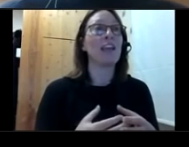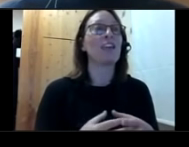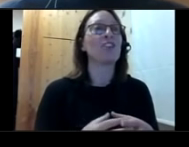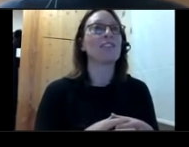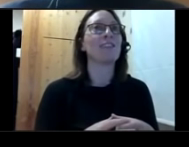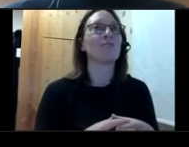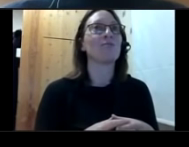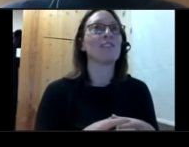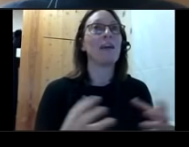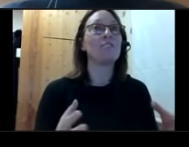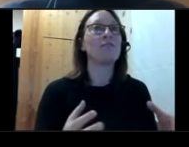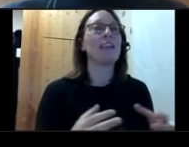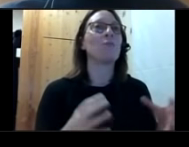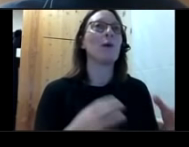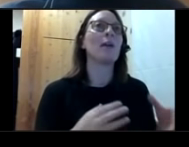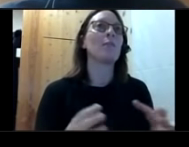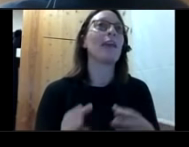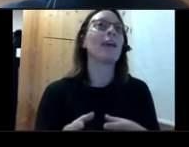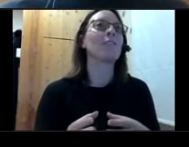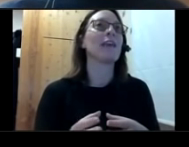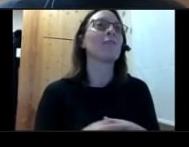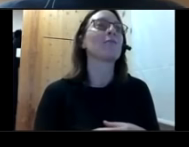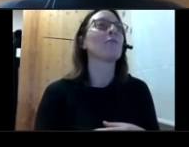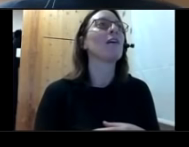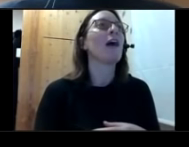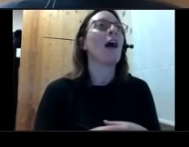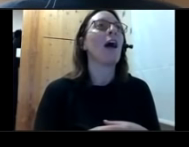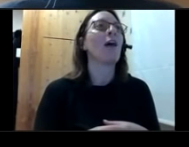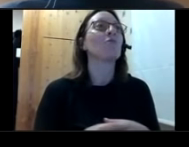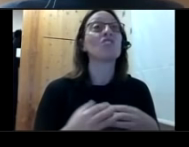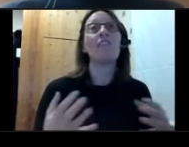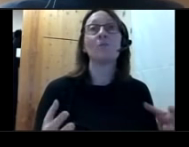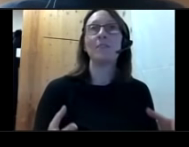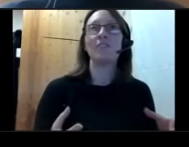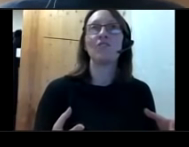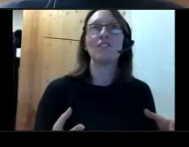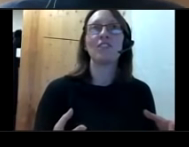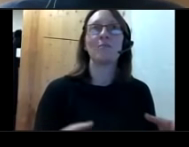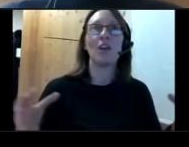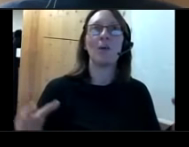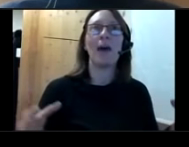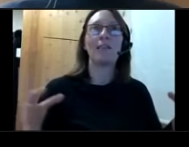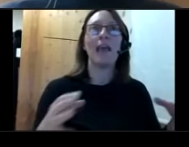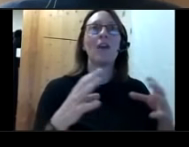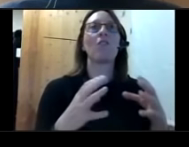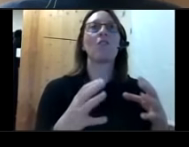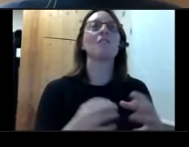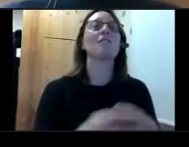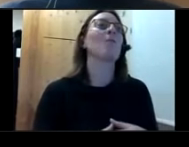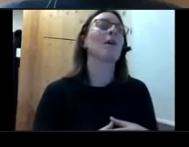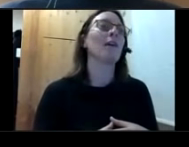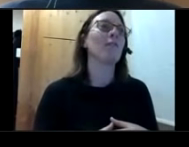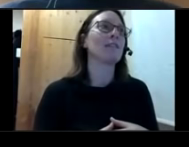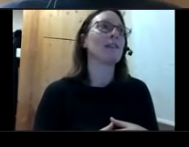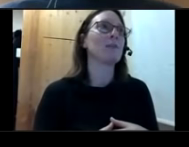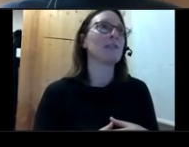with the regulations, and also collaboratively. He's working with Kent County Council to share expertise and strategy. So as a local community,